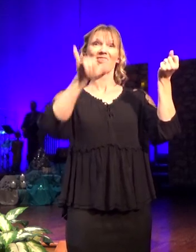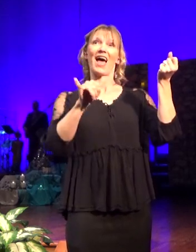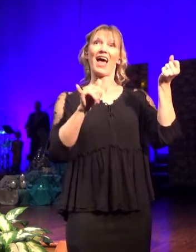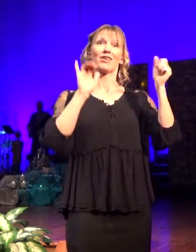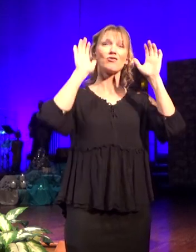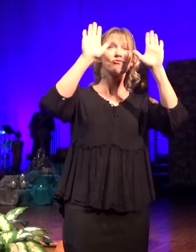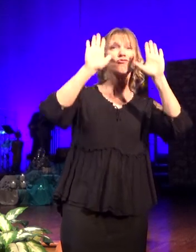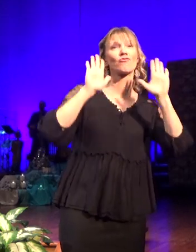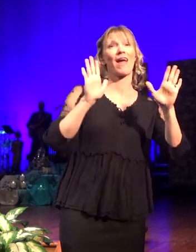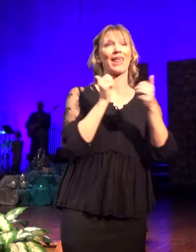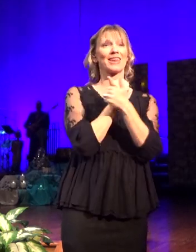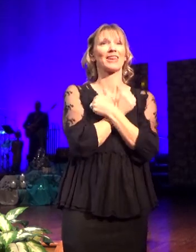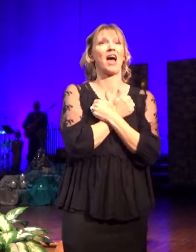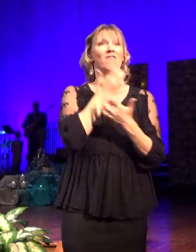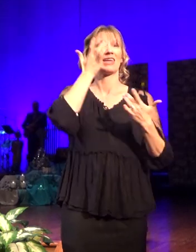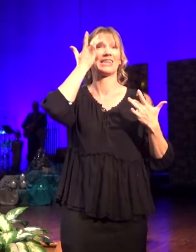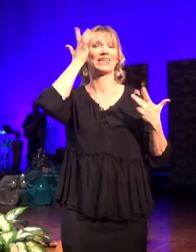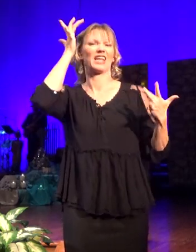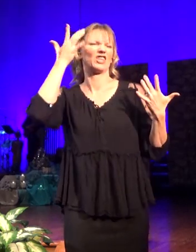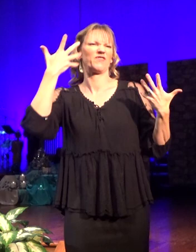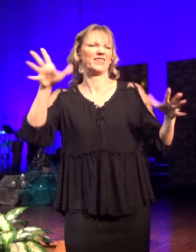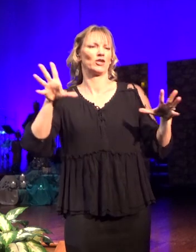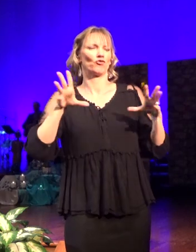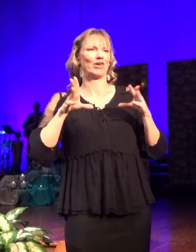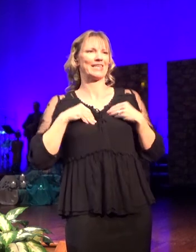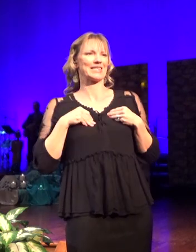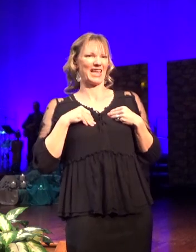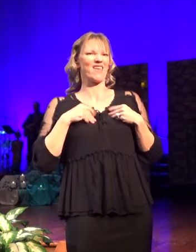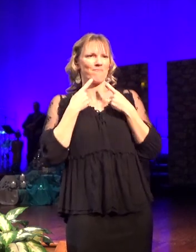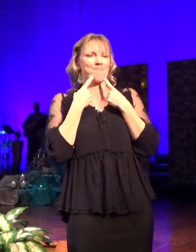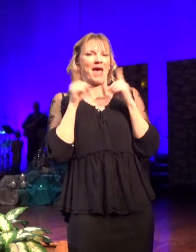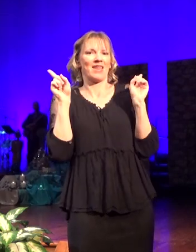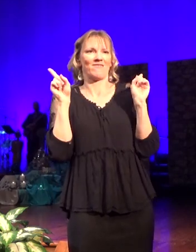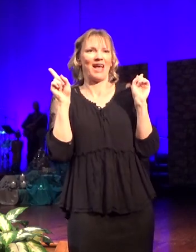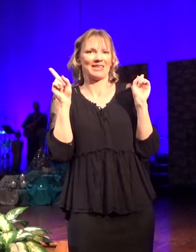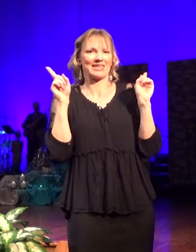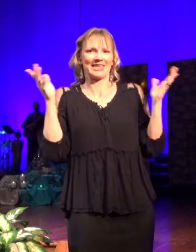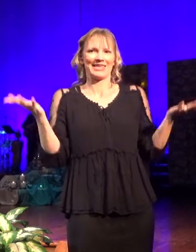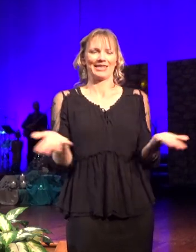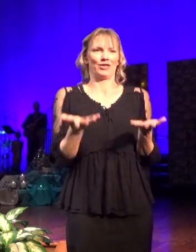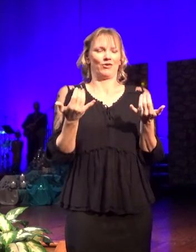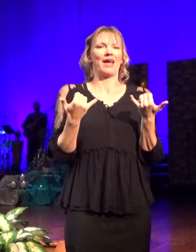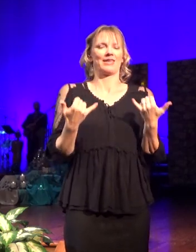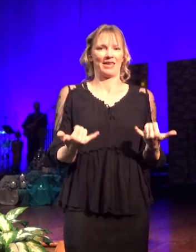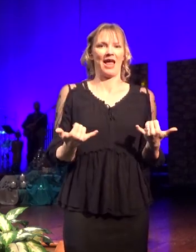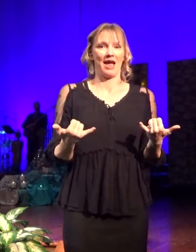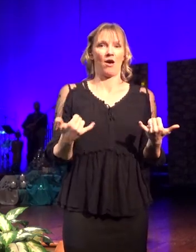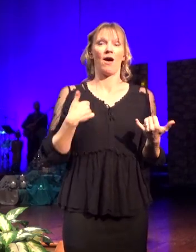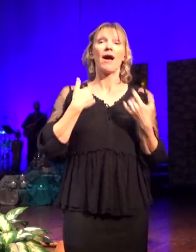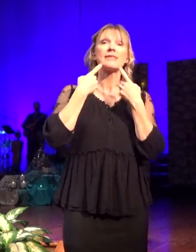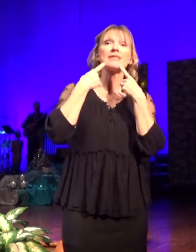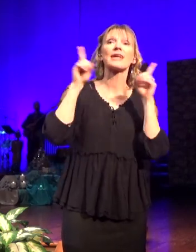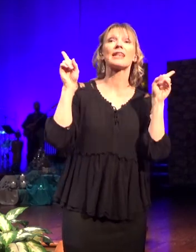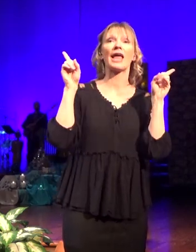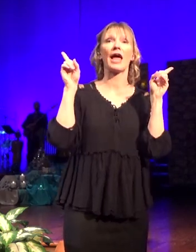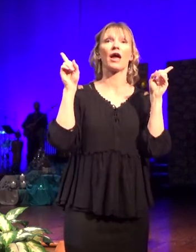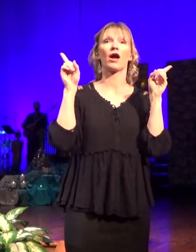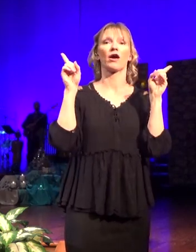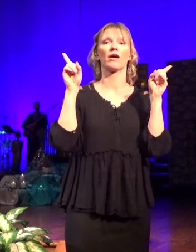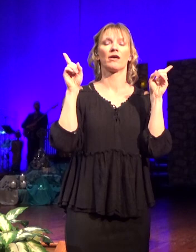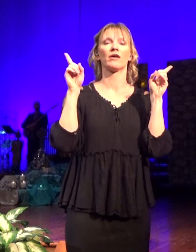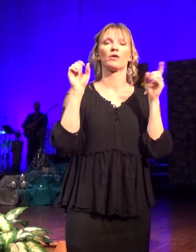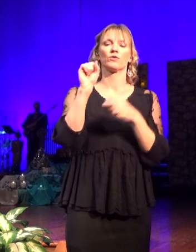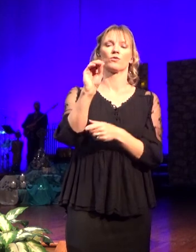love intelligence. And they are manifested here and now. I declare this into being,